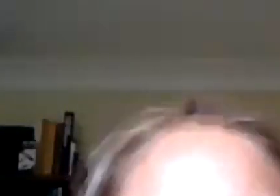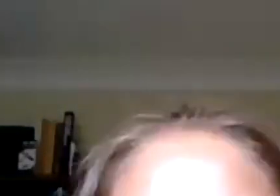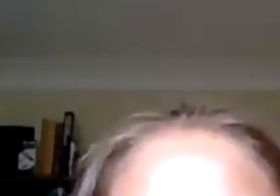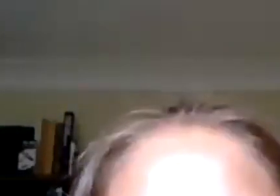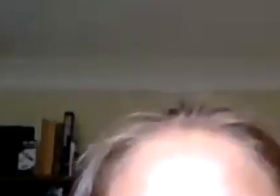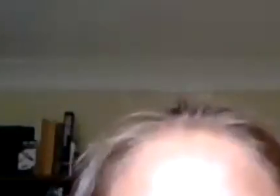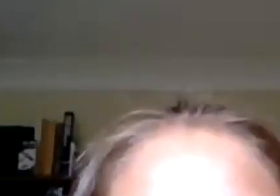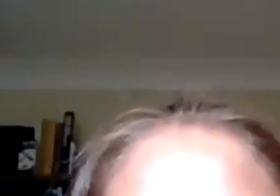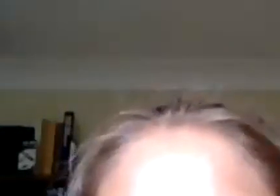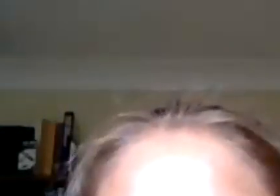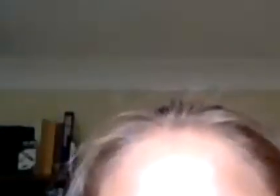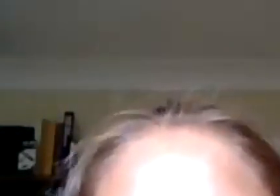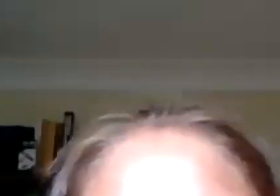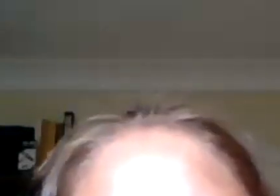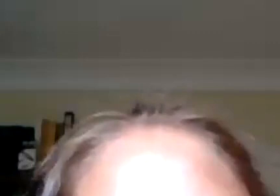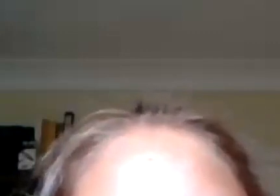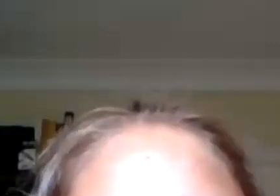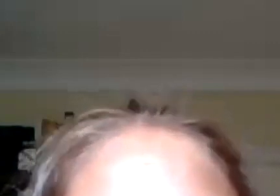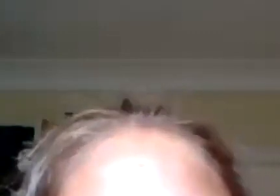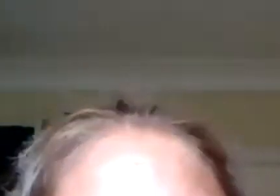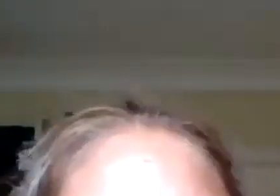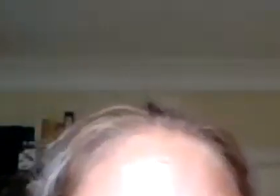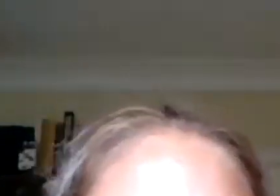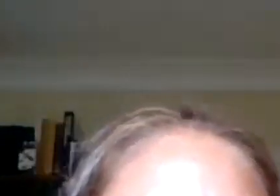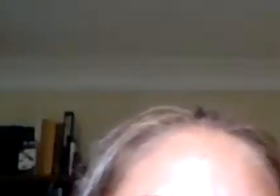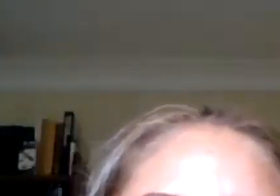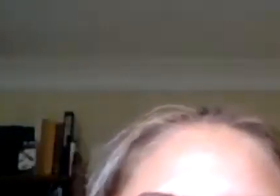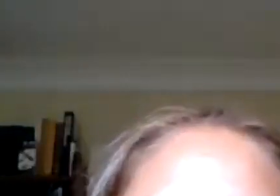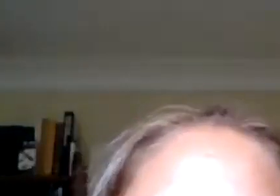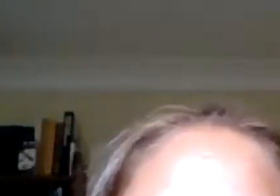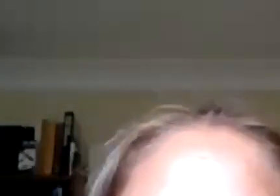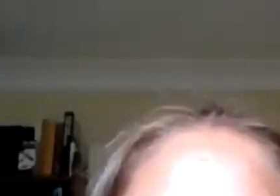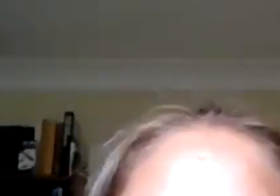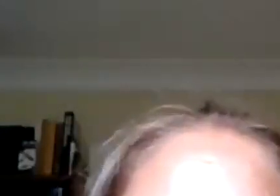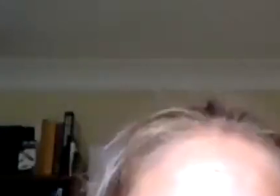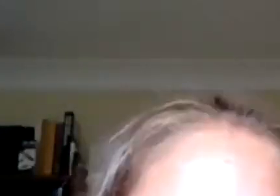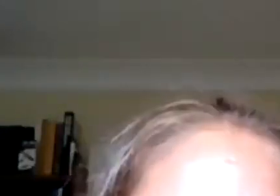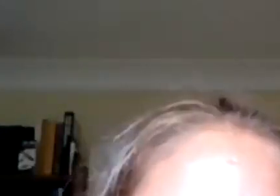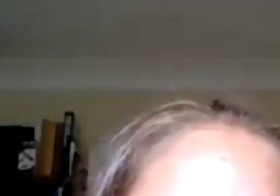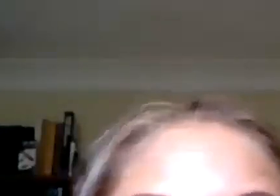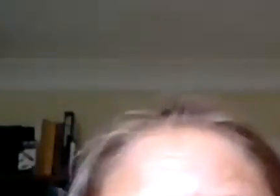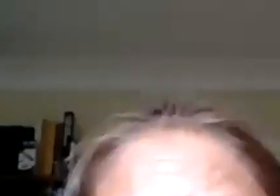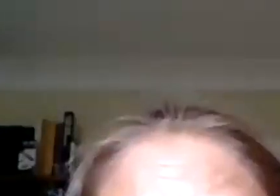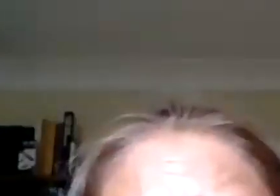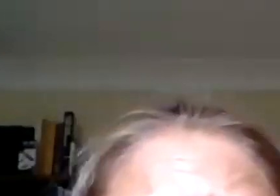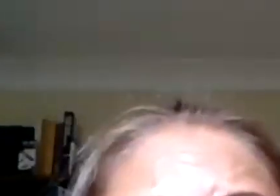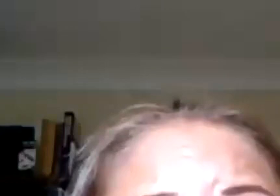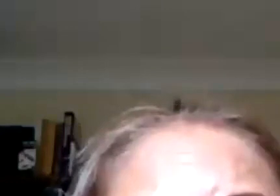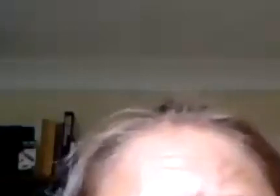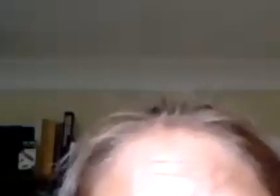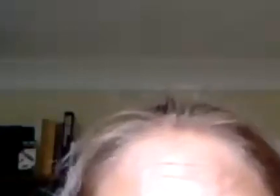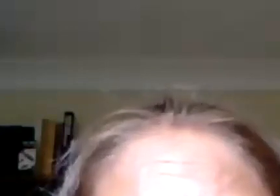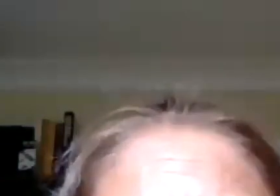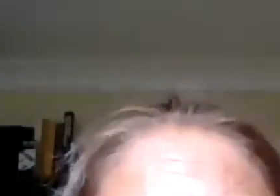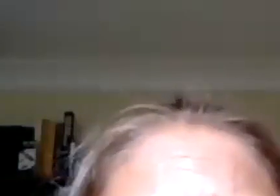this. It's always been the honour of a lifetime to work with the families that I do, but the care and appreciation they've shown for each other